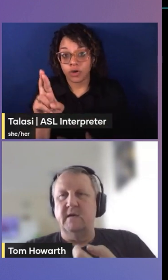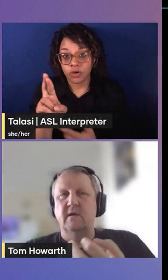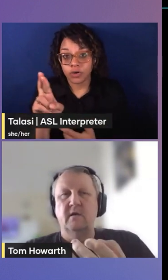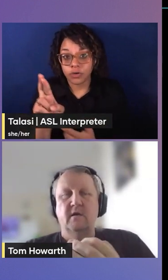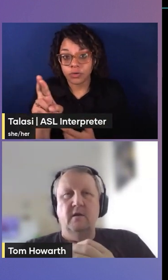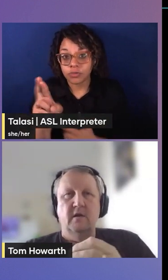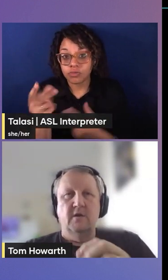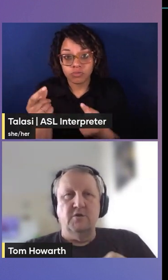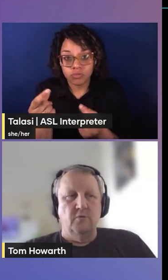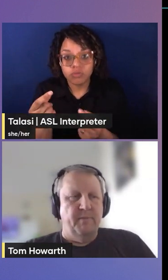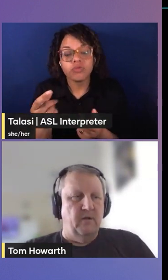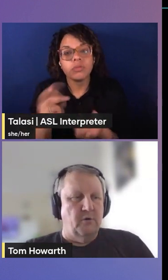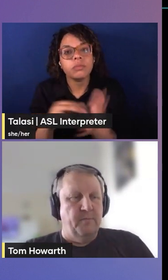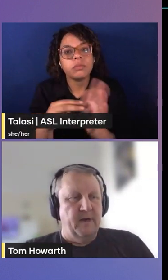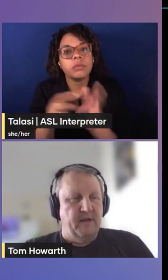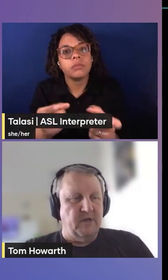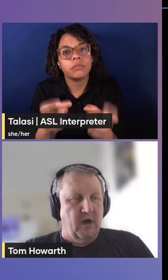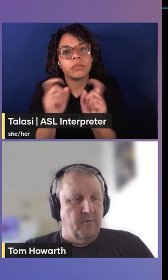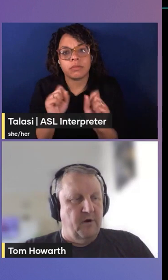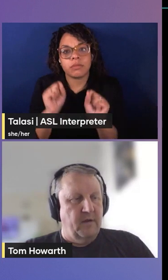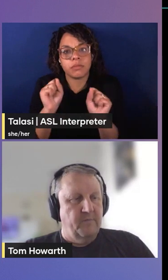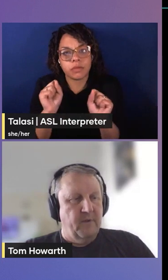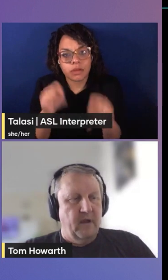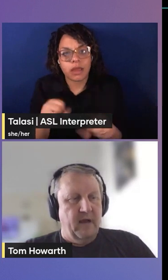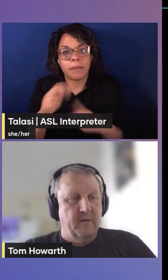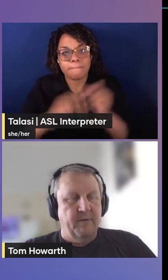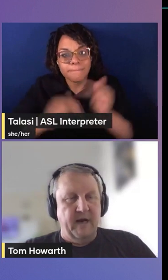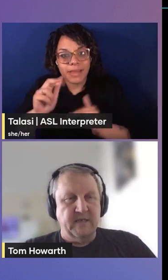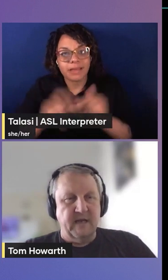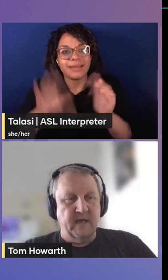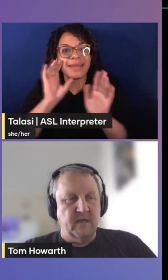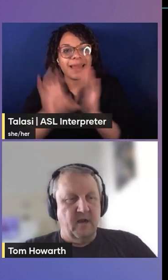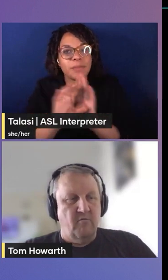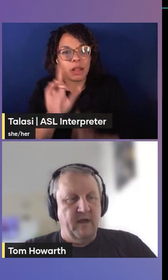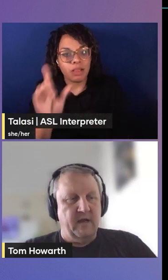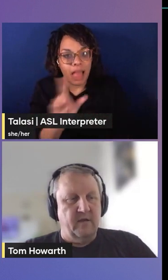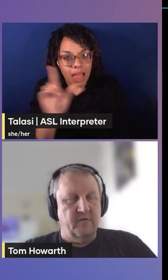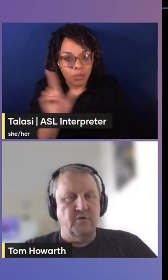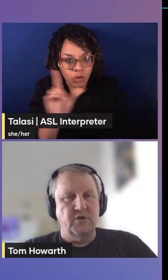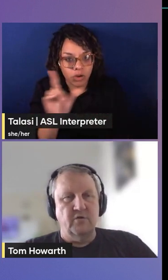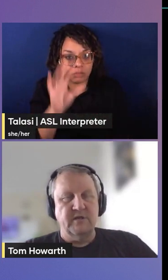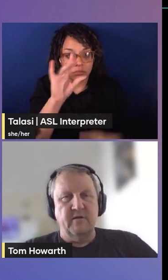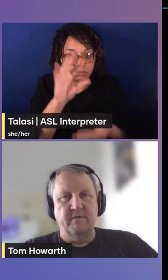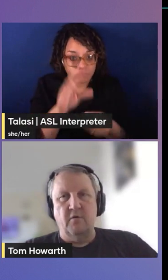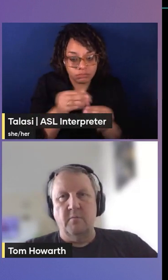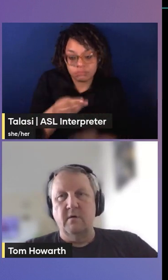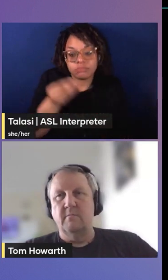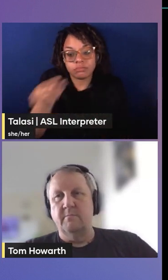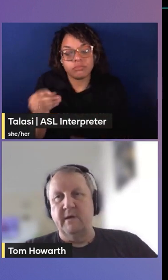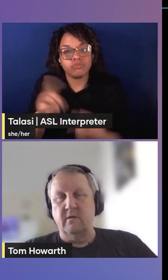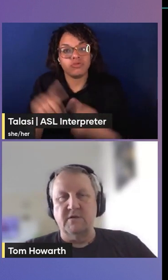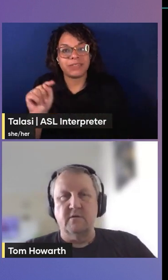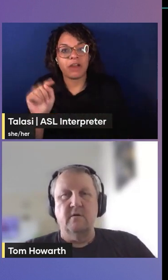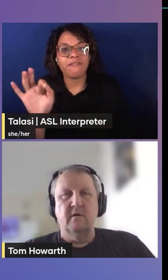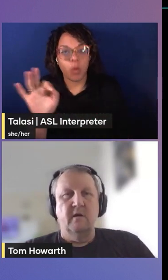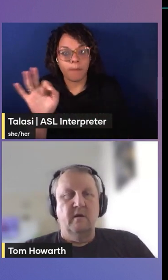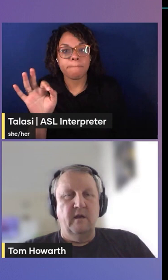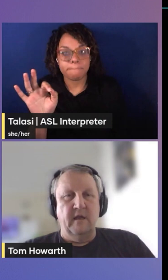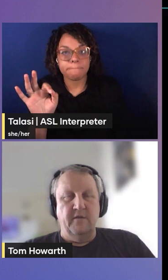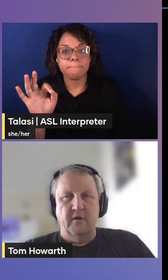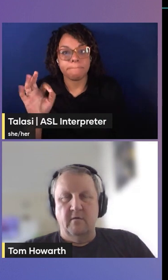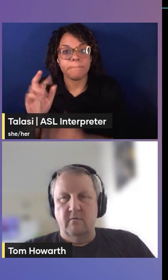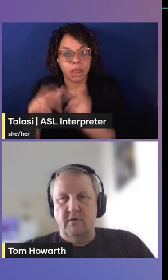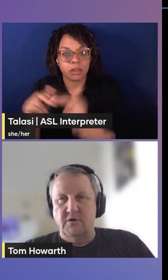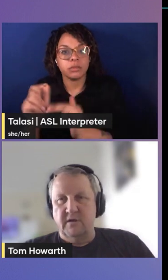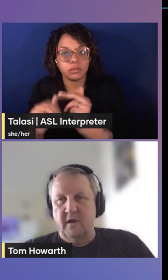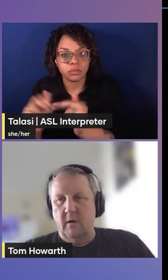ability to build up an image library and pass that directly through to your Terraform builds,